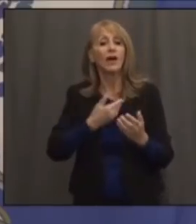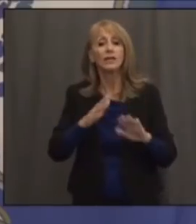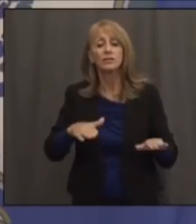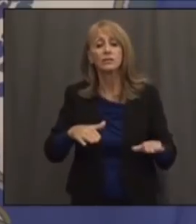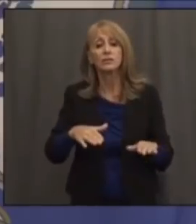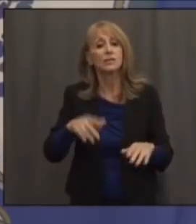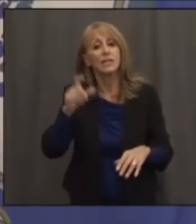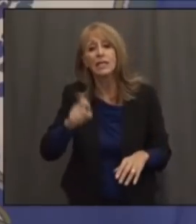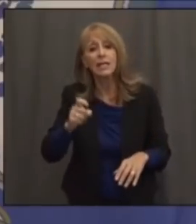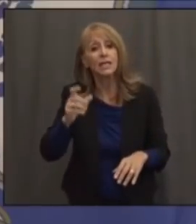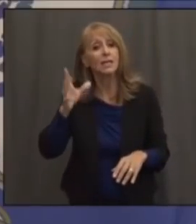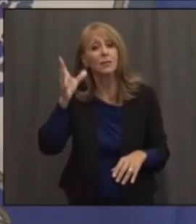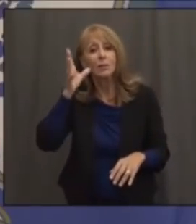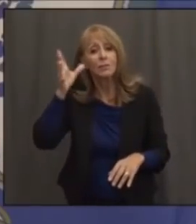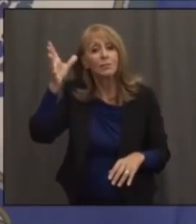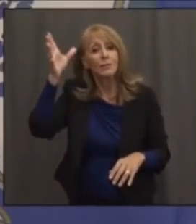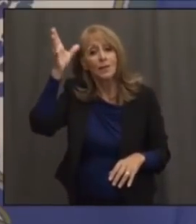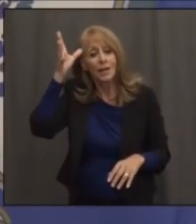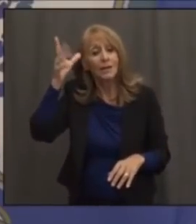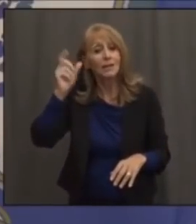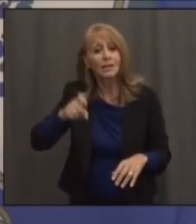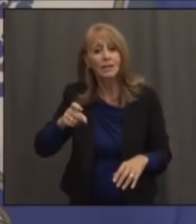I think